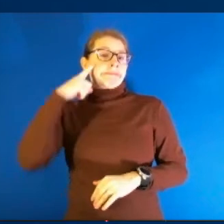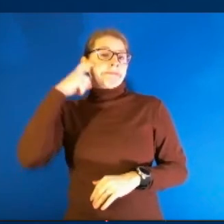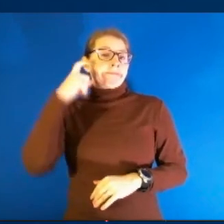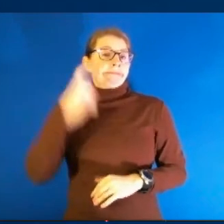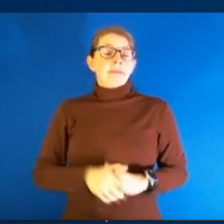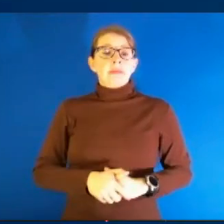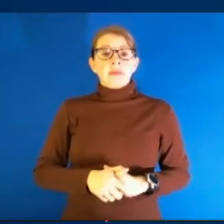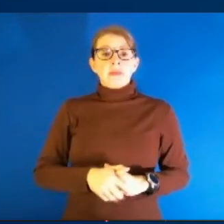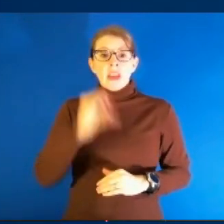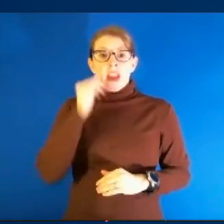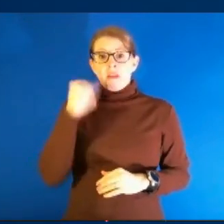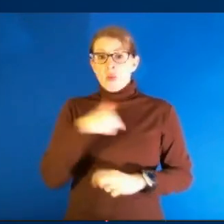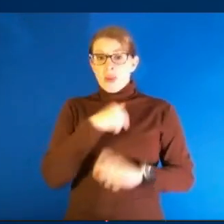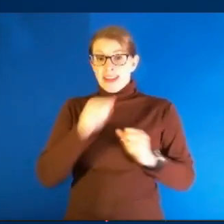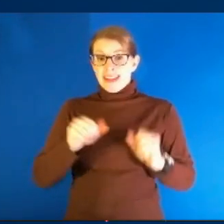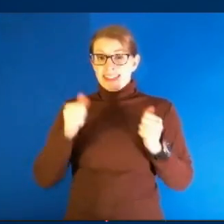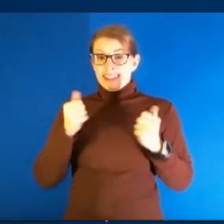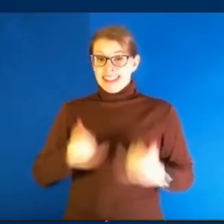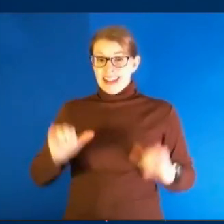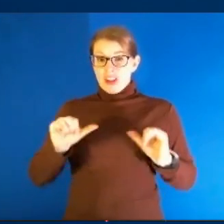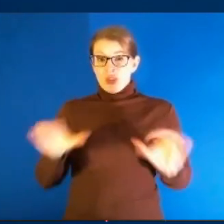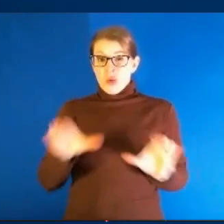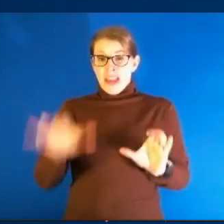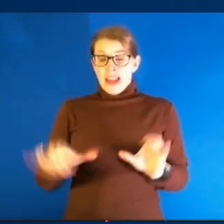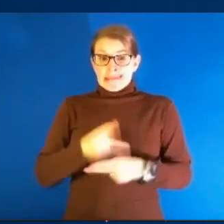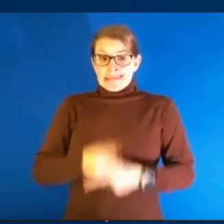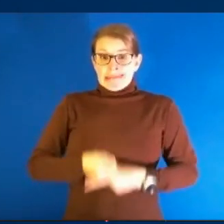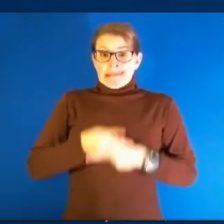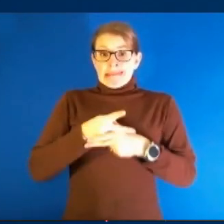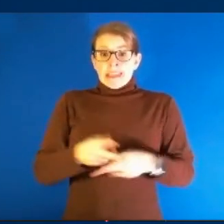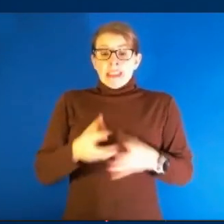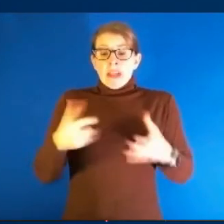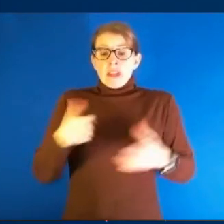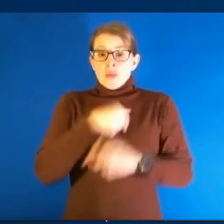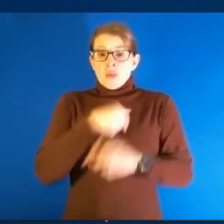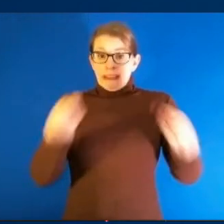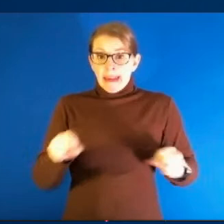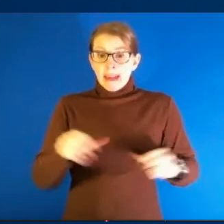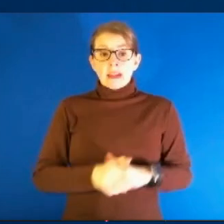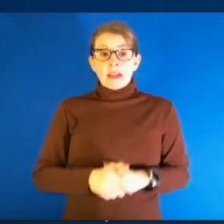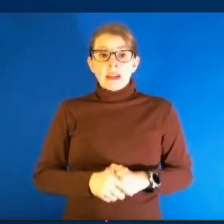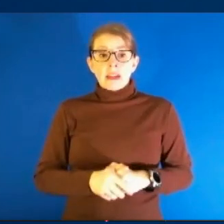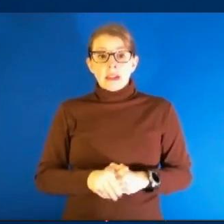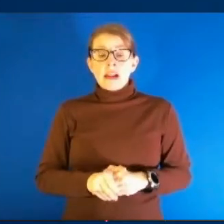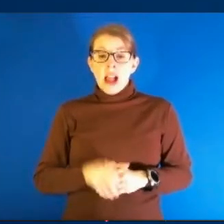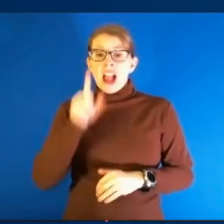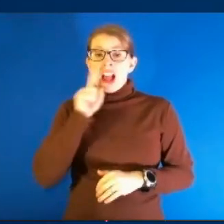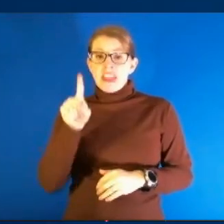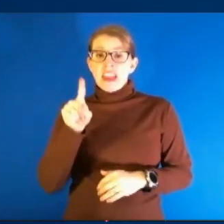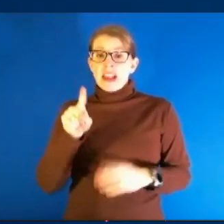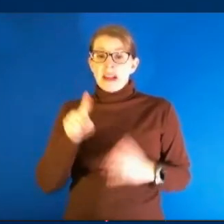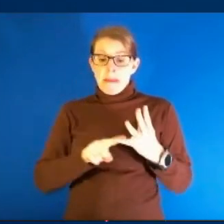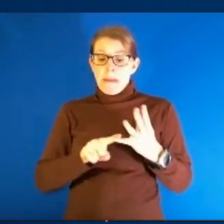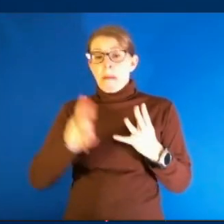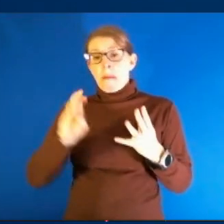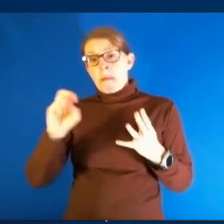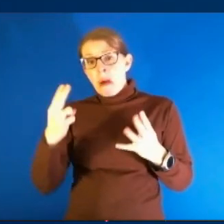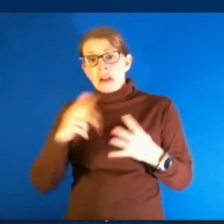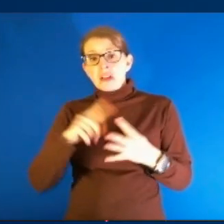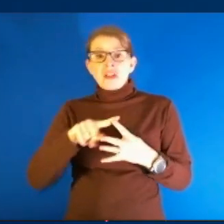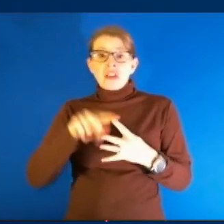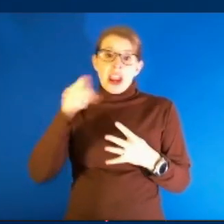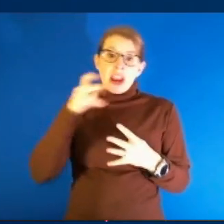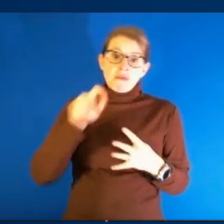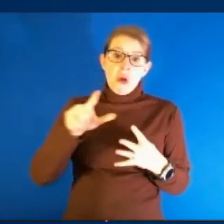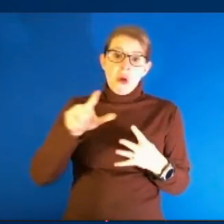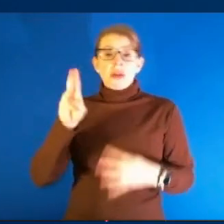we can still do that and still try to be as careful as we can, that, you know, we're in for a pretty good late March, April, May, unless there's another